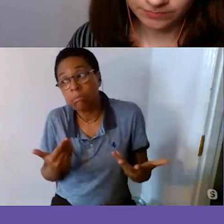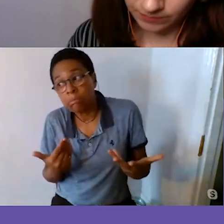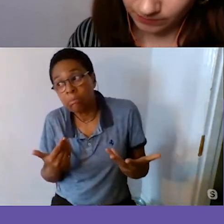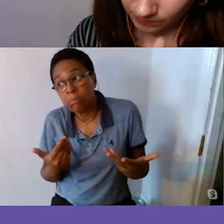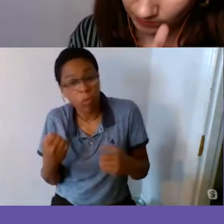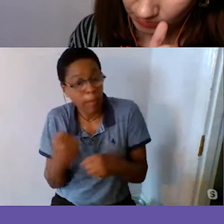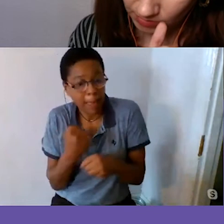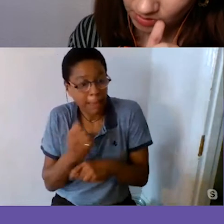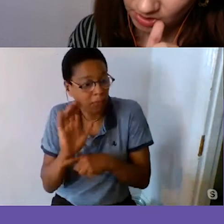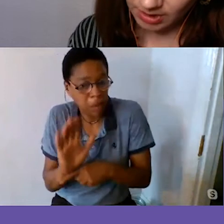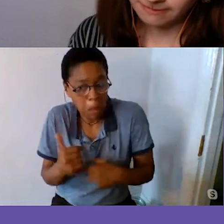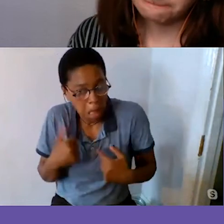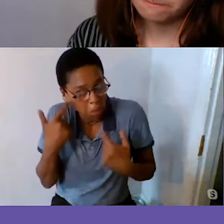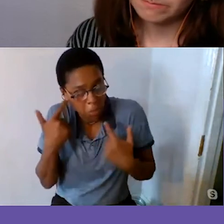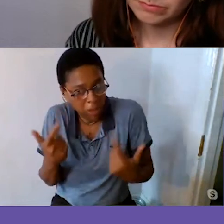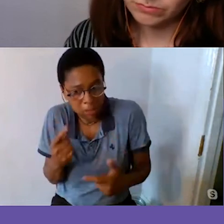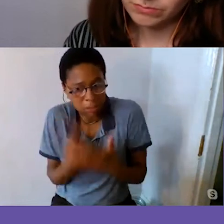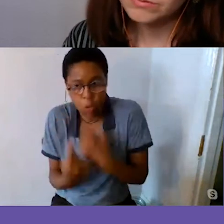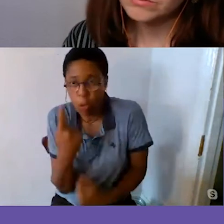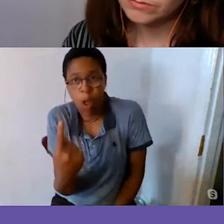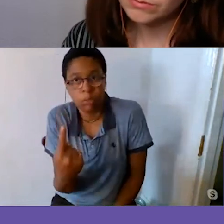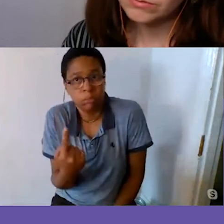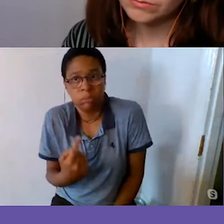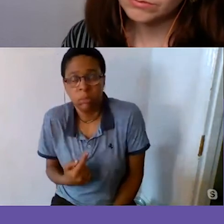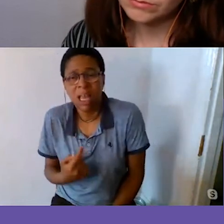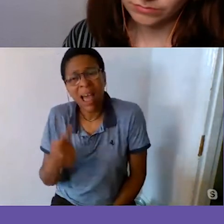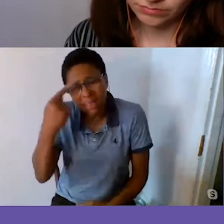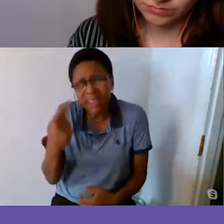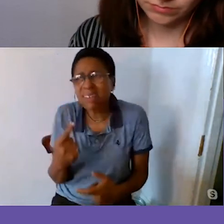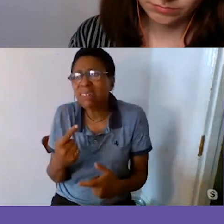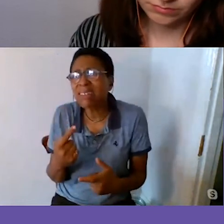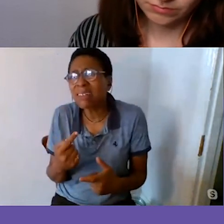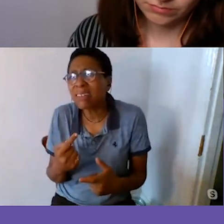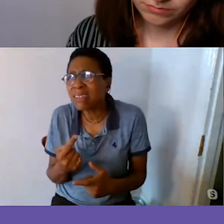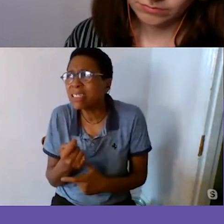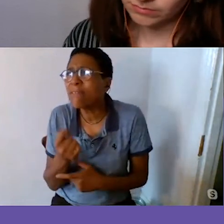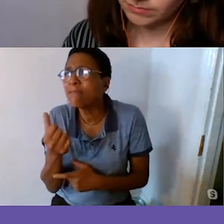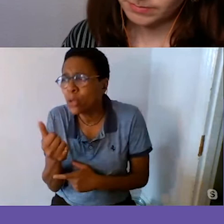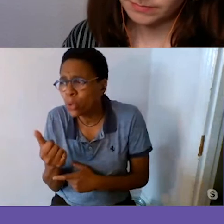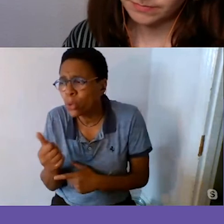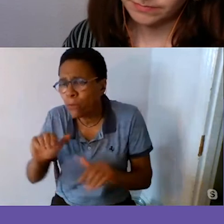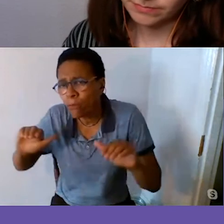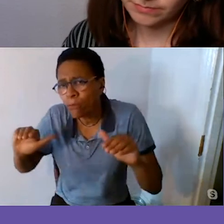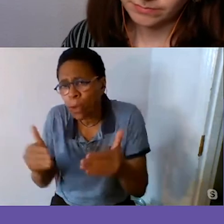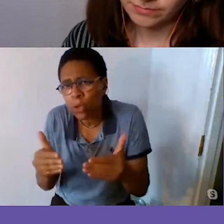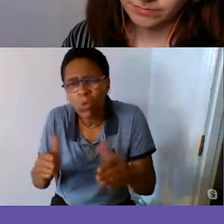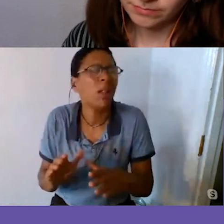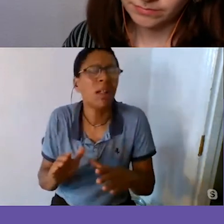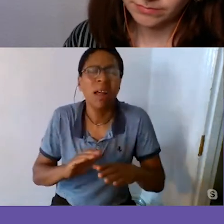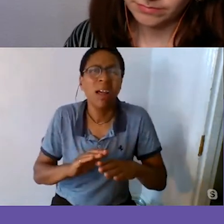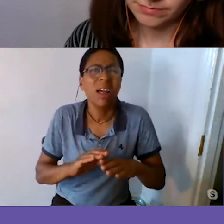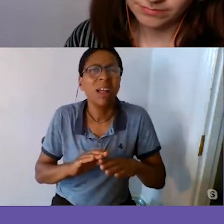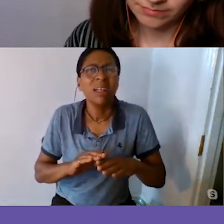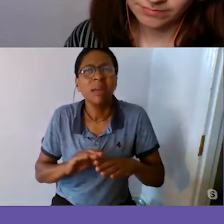I think there are quite a few platforms dedicated to not really platforms, but